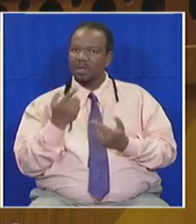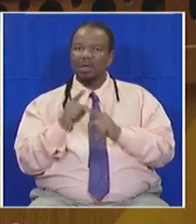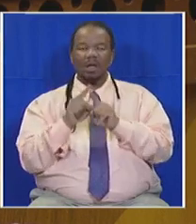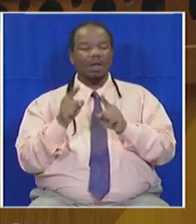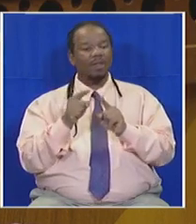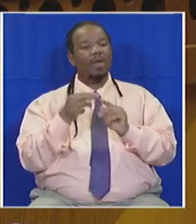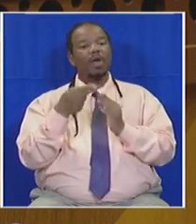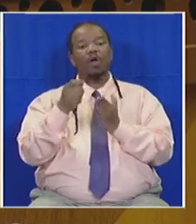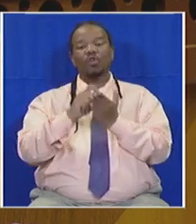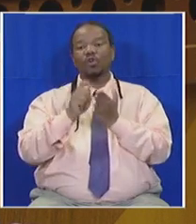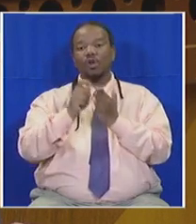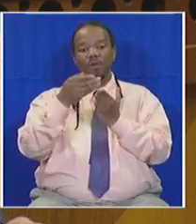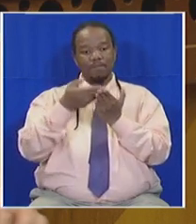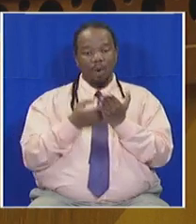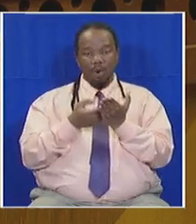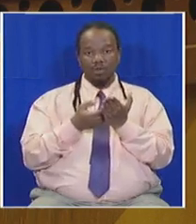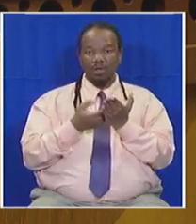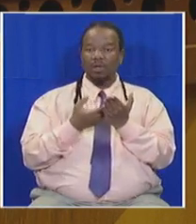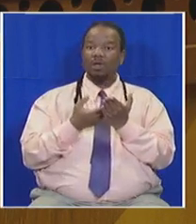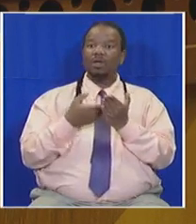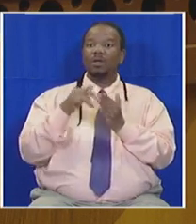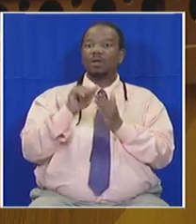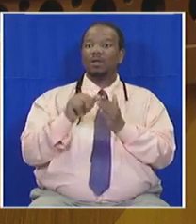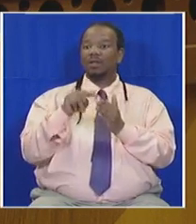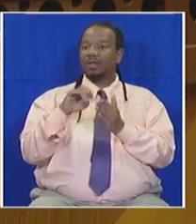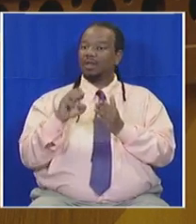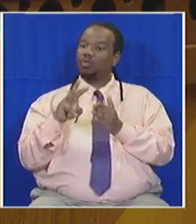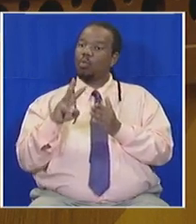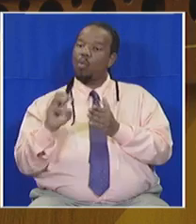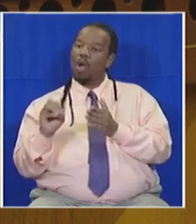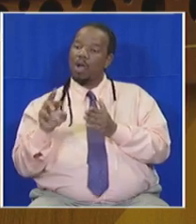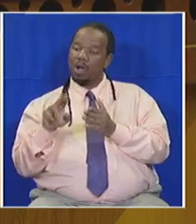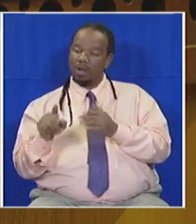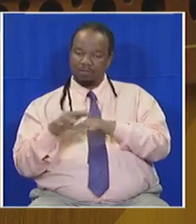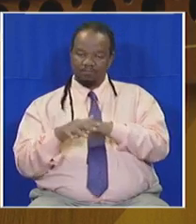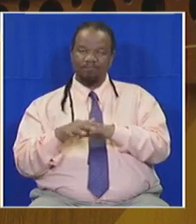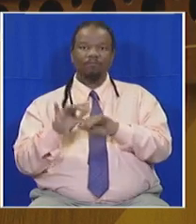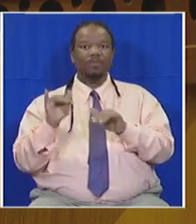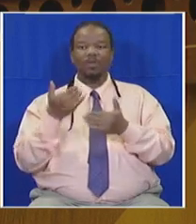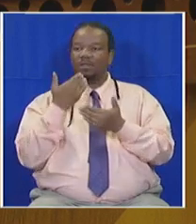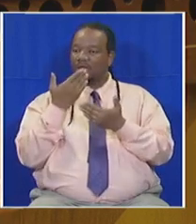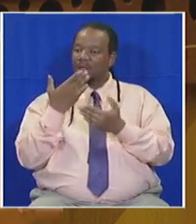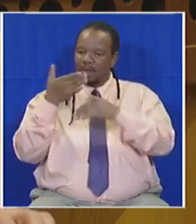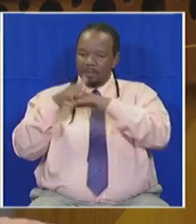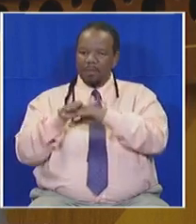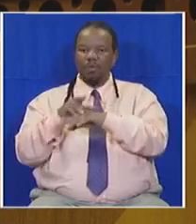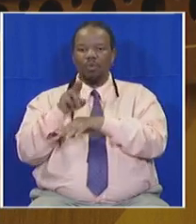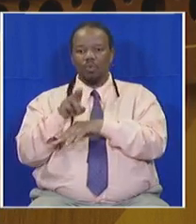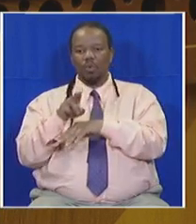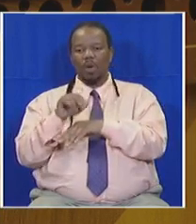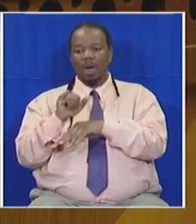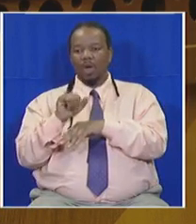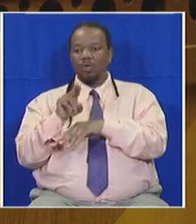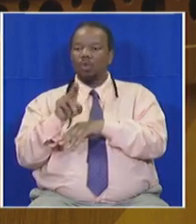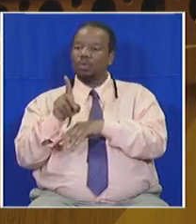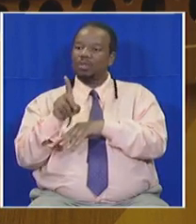produced by the Cities Network, as well as their continued involvement in the implementing the IUDF. In